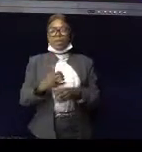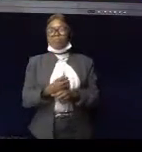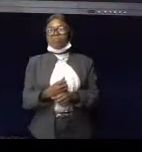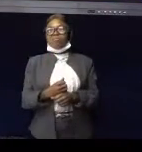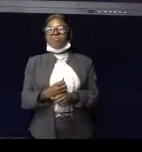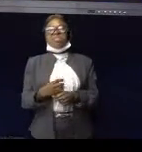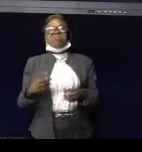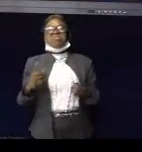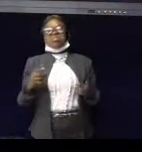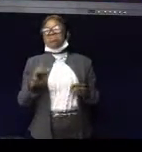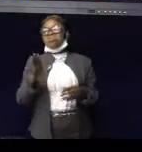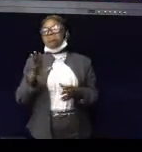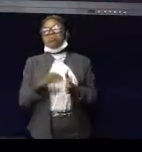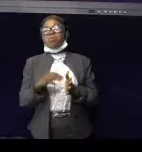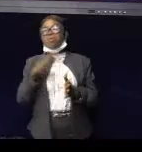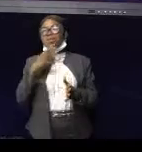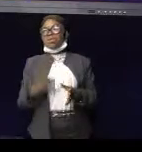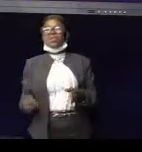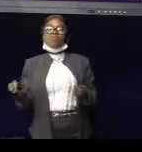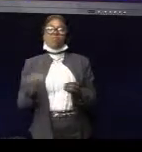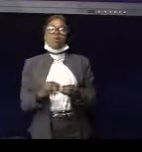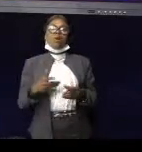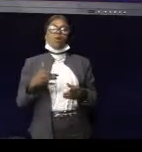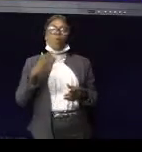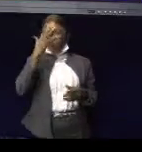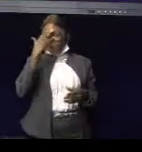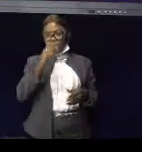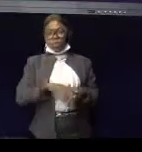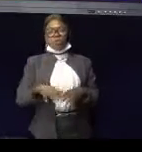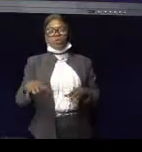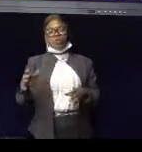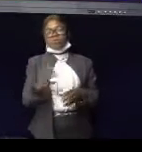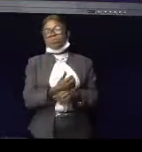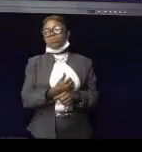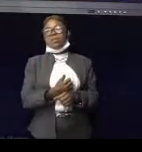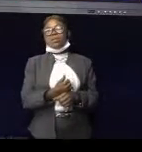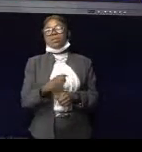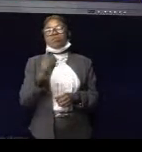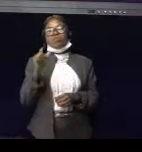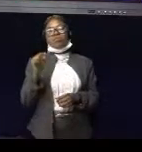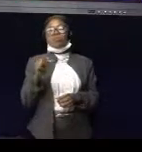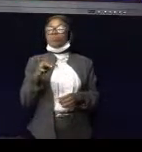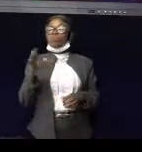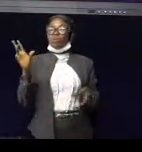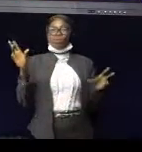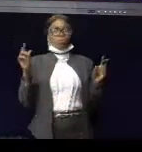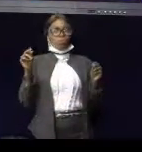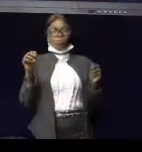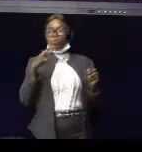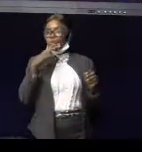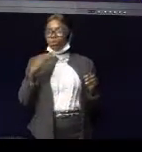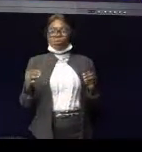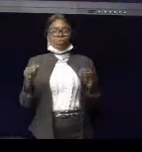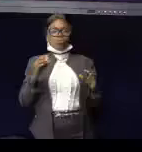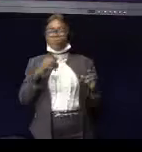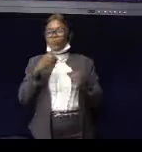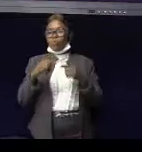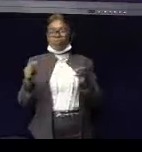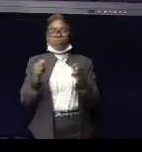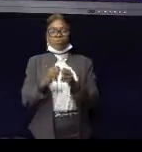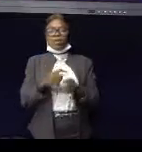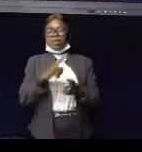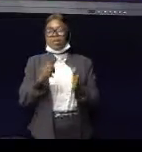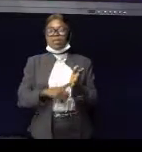18, so you know what, since your own is supposed to be more, why don't you take 20? You know, it doesn't conform with the sharing